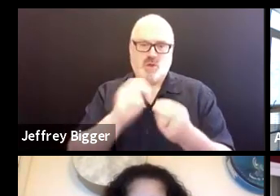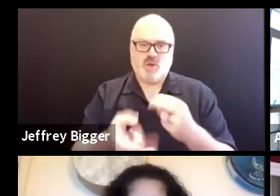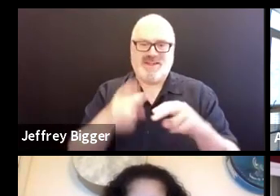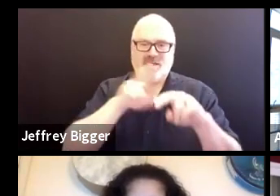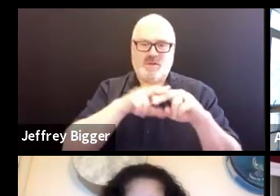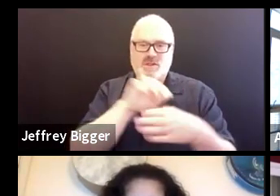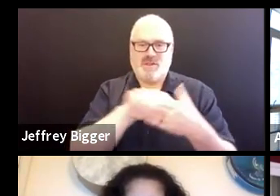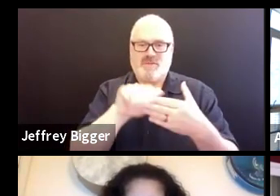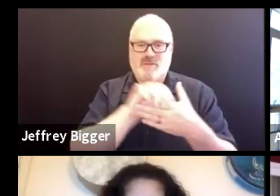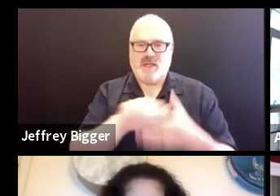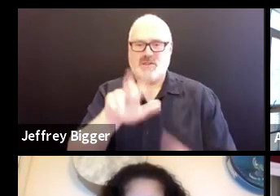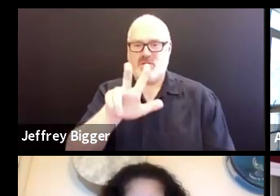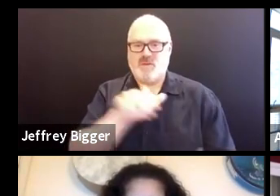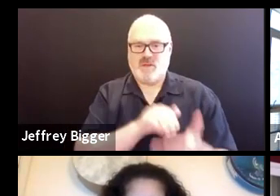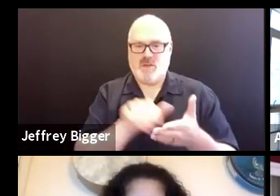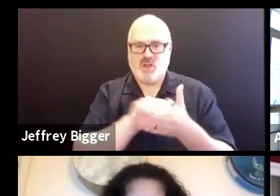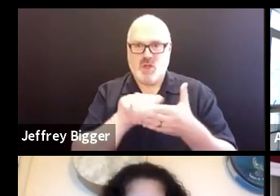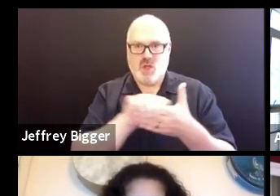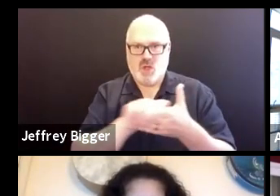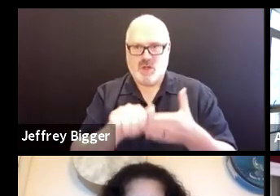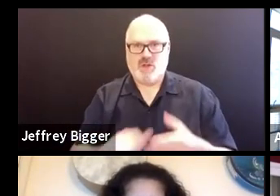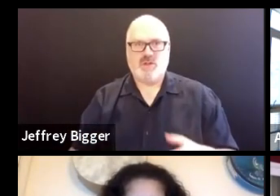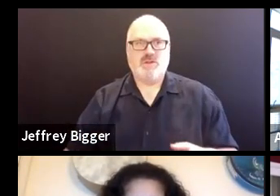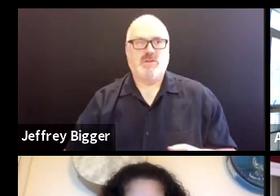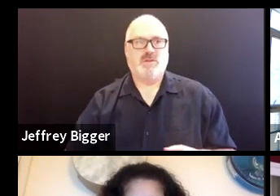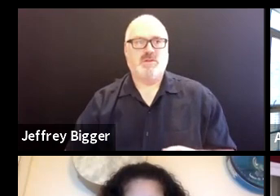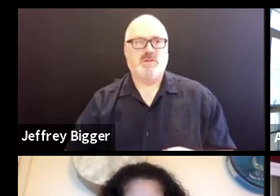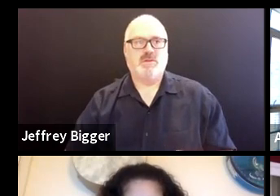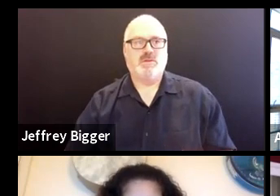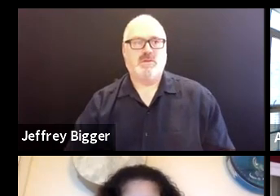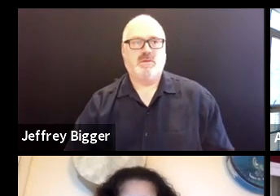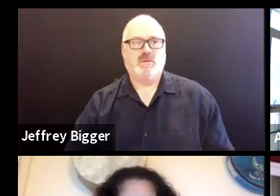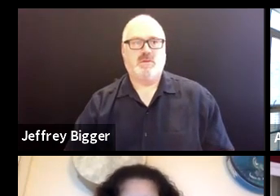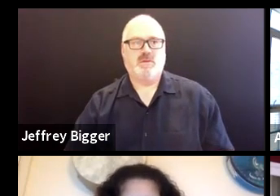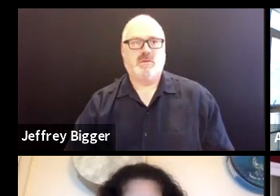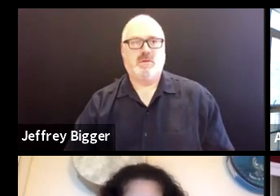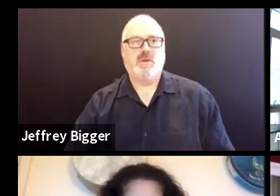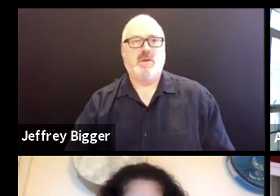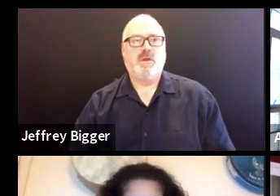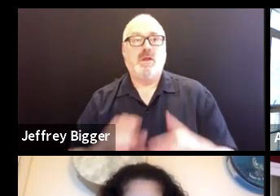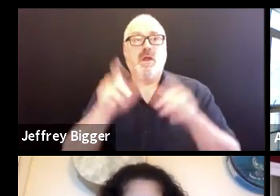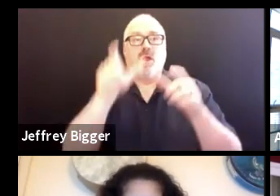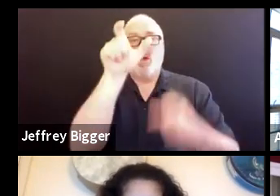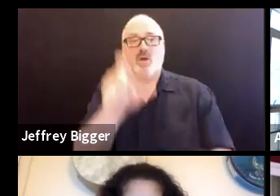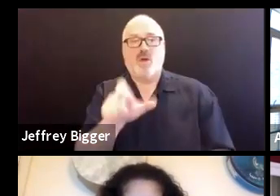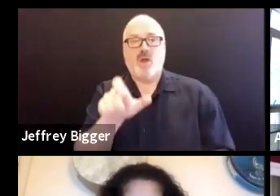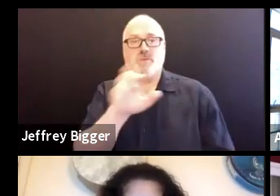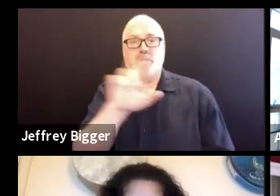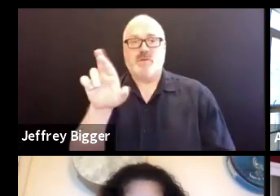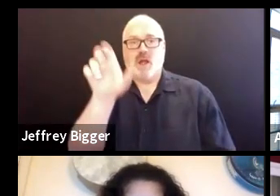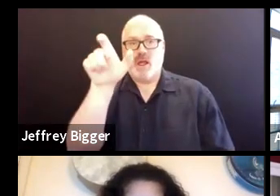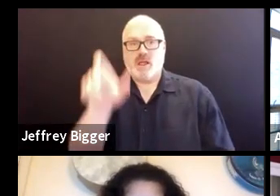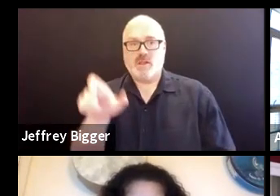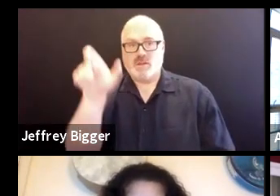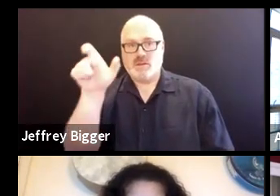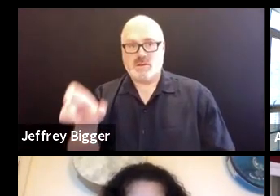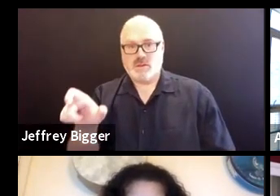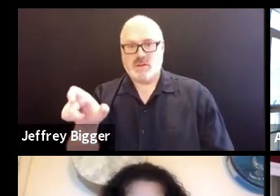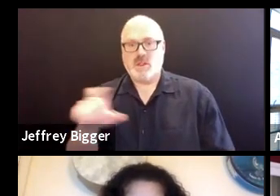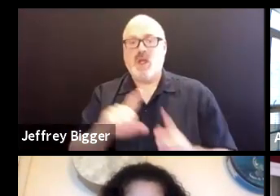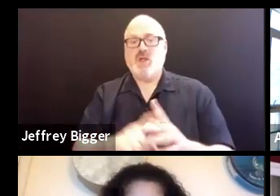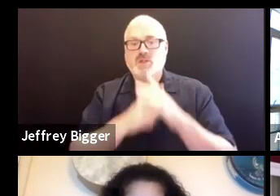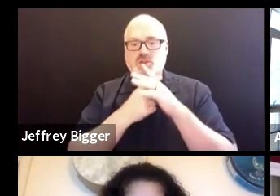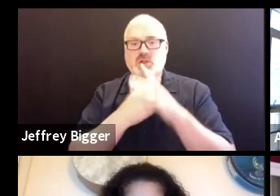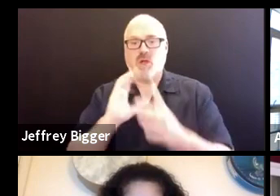of $3 million. Then the columns to the right of that, we first start with what